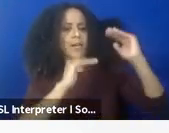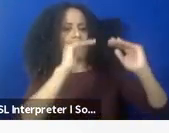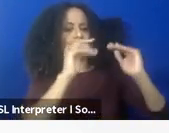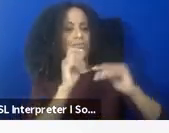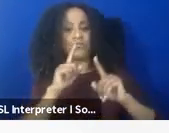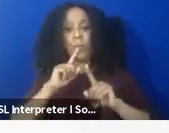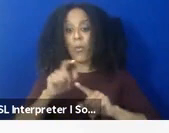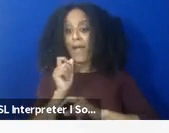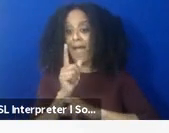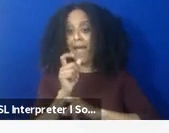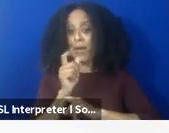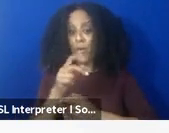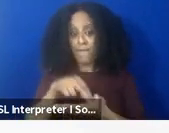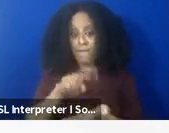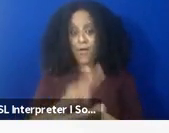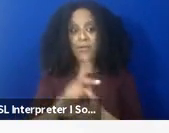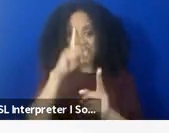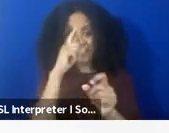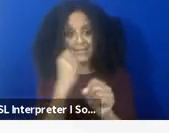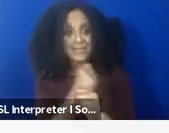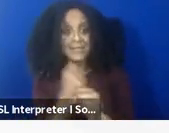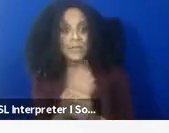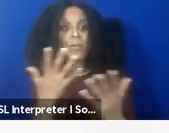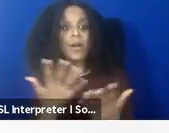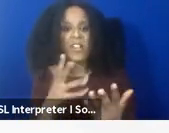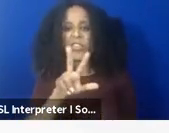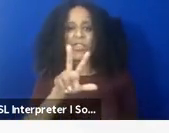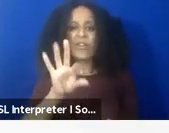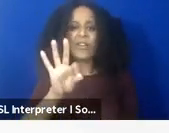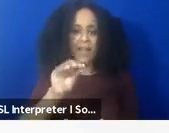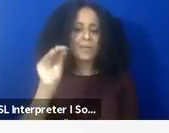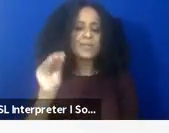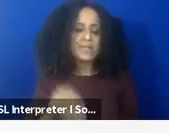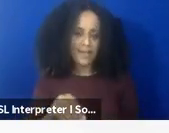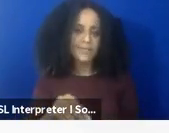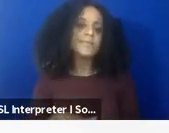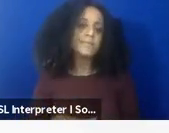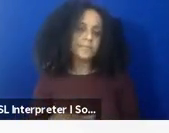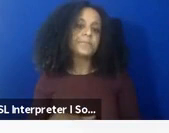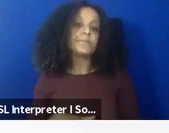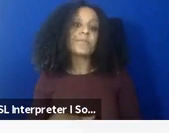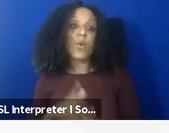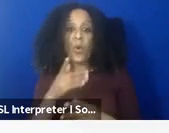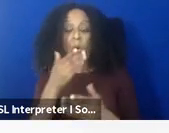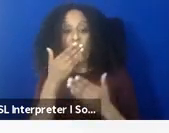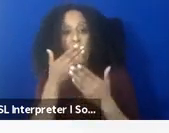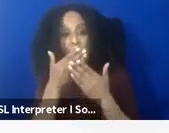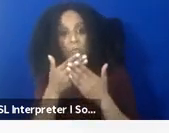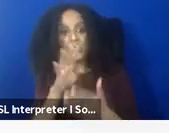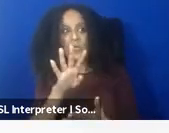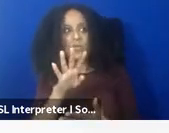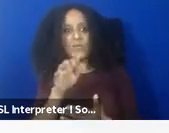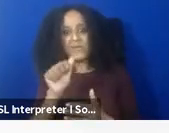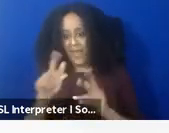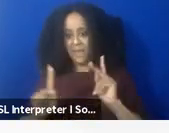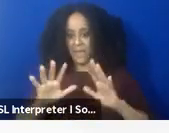of falls in elderly persons with diabetes was 39%. So nearly 4 out of 10 will fall